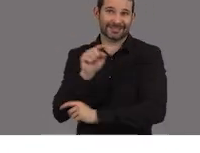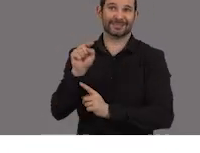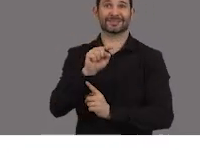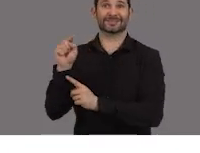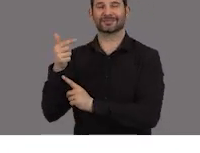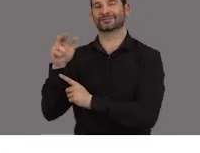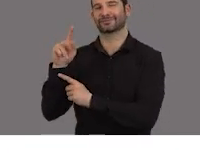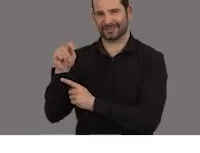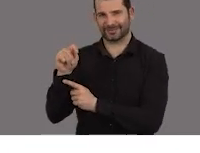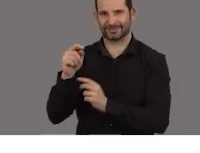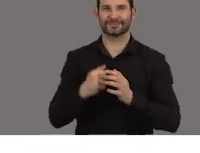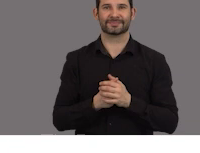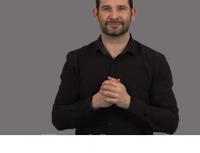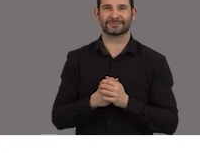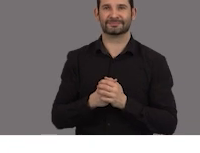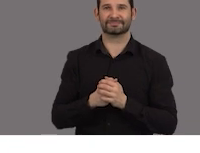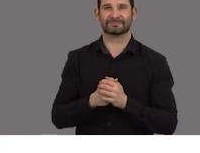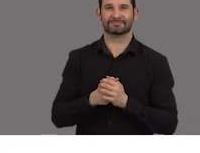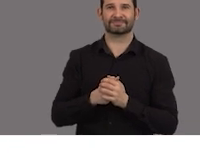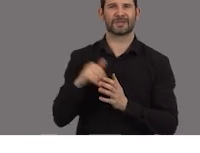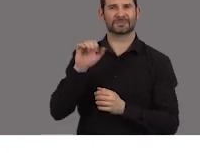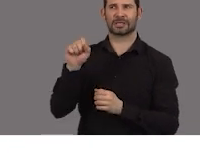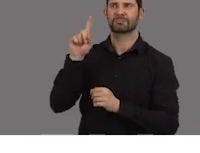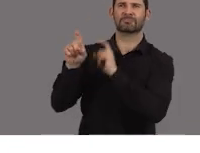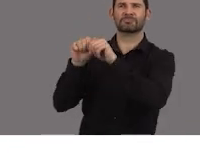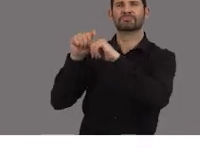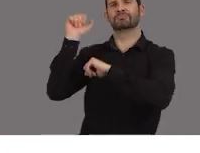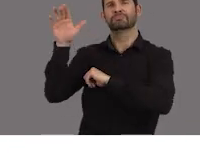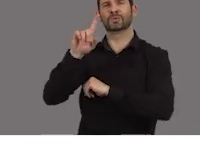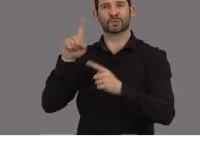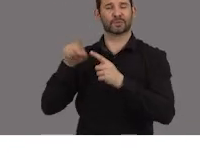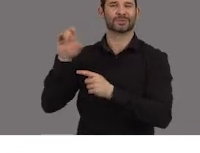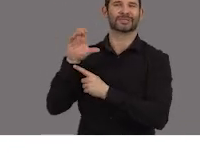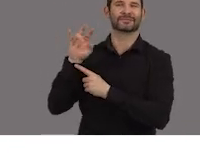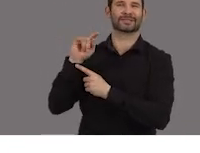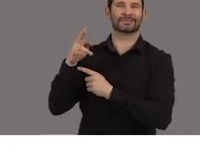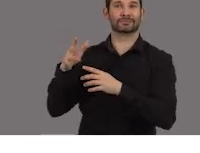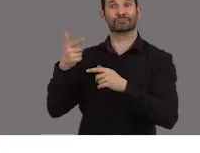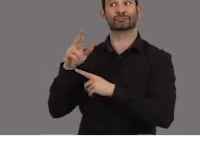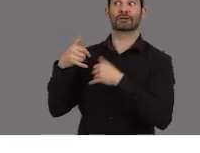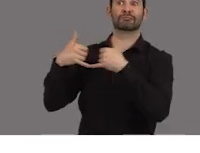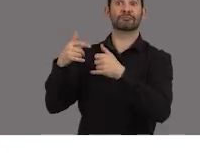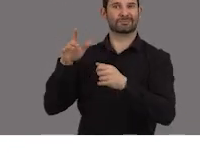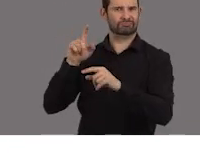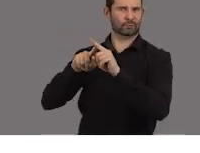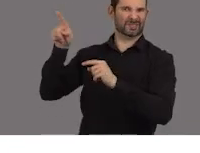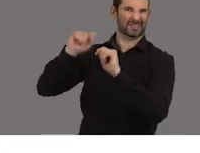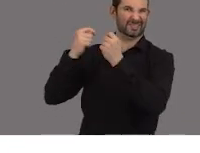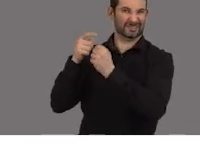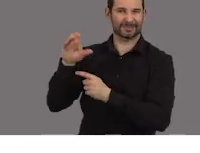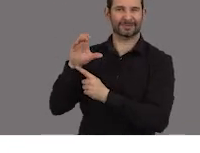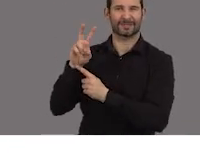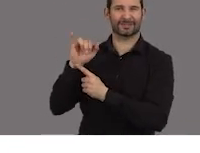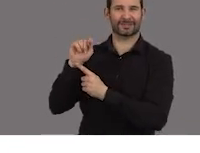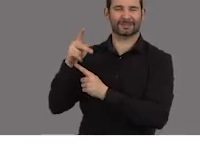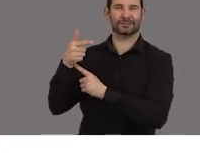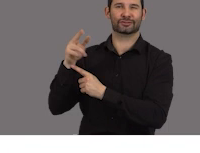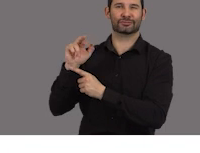canada.ca/free-tax-clinics-grant. You can also send your questions about the CVITP grant to